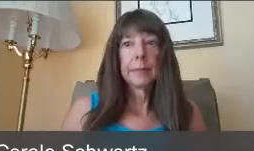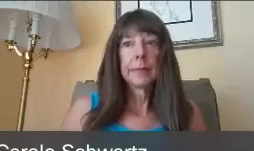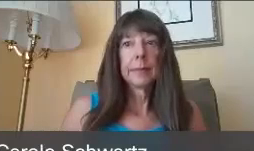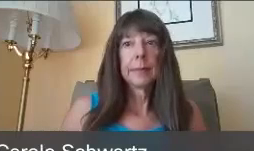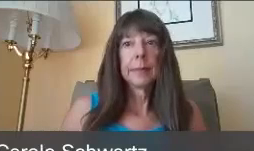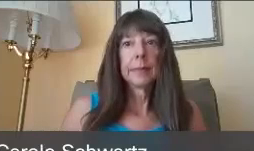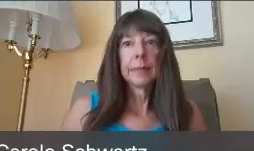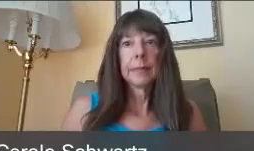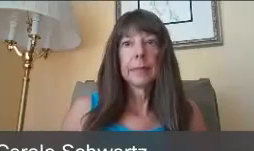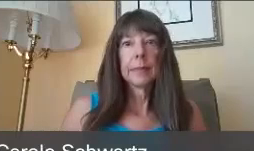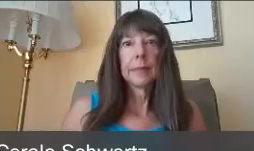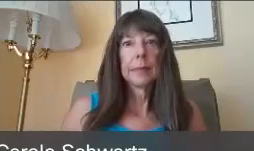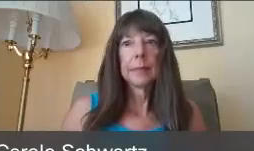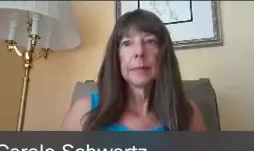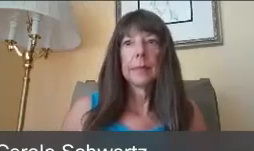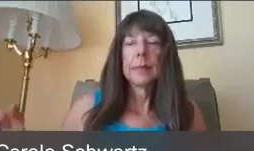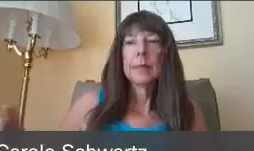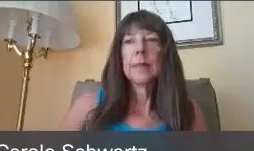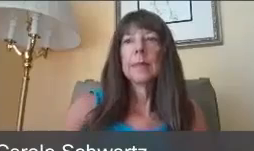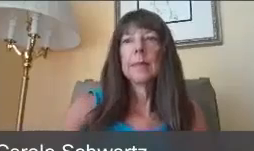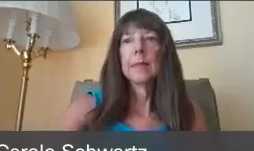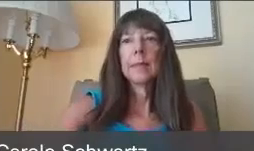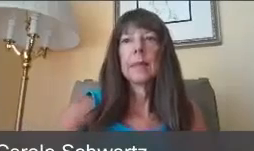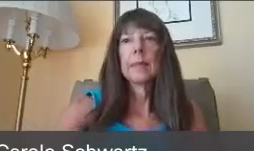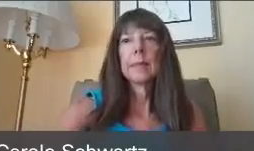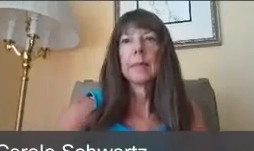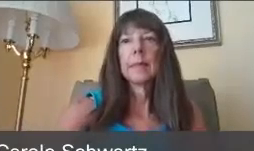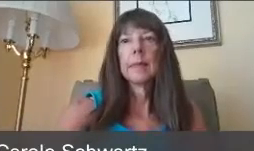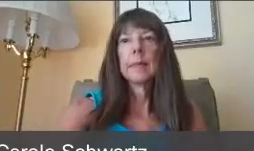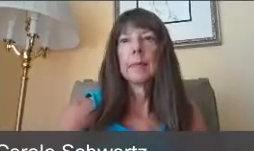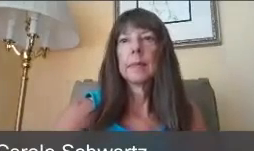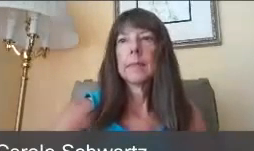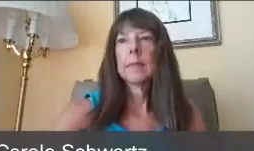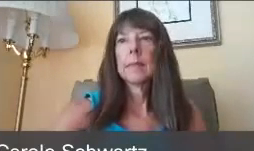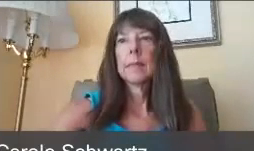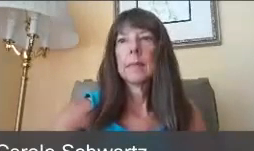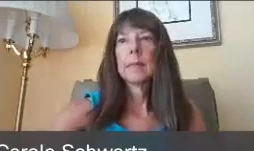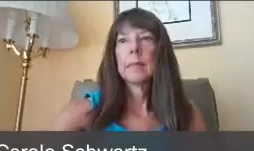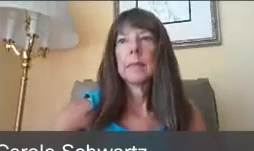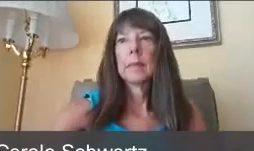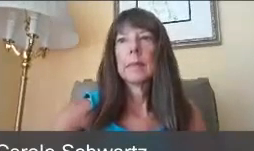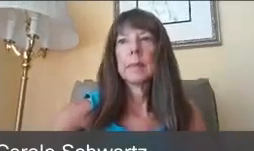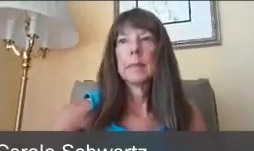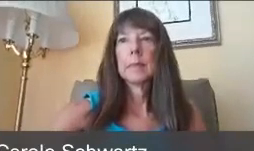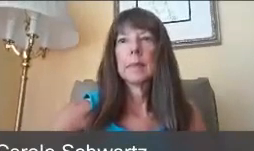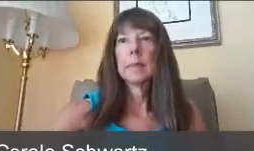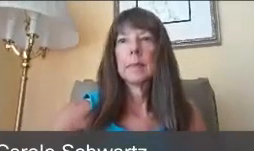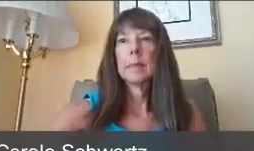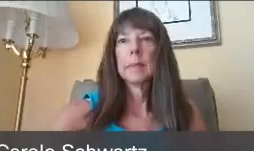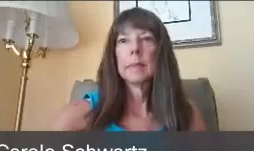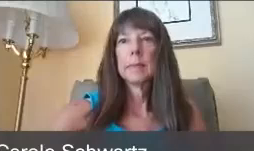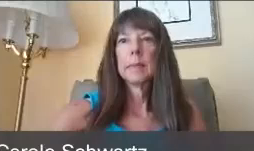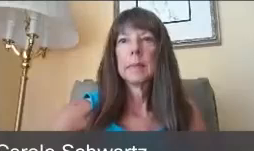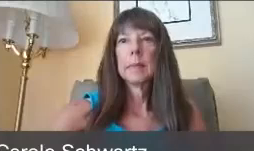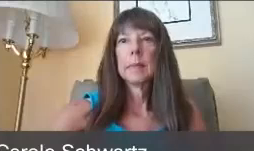readiness for interprofessional team visits and found as the years were going on, many of our students were already aware of that